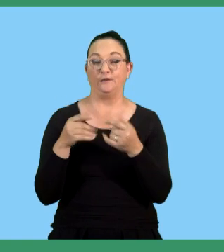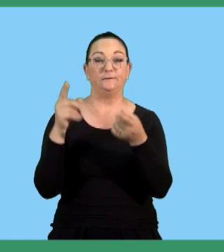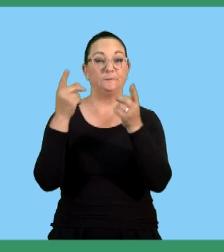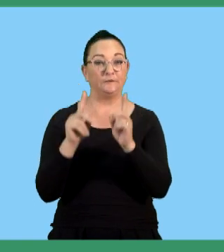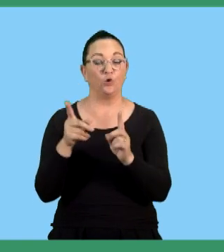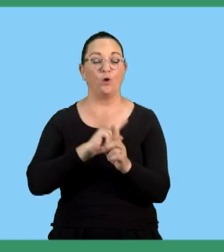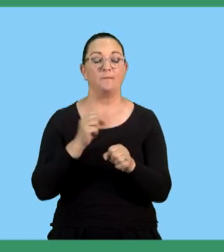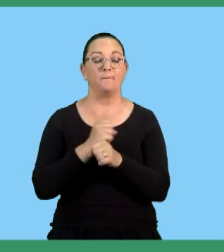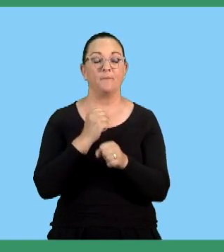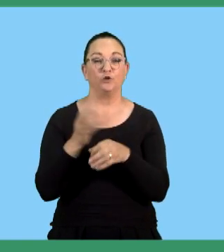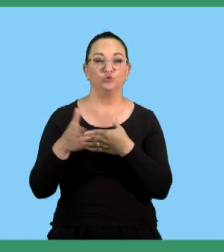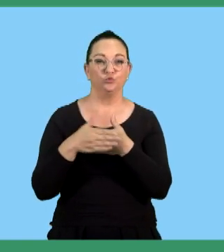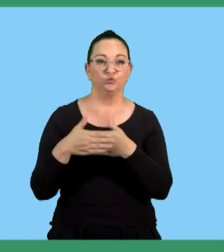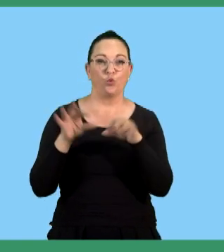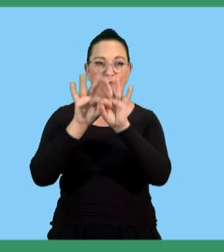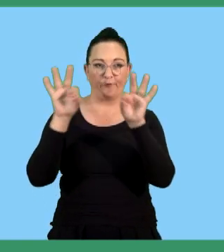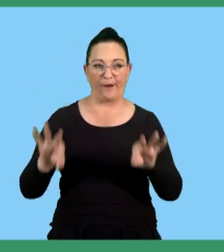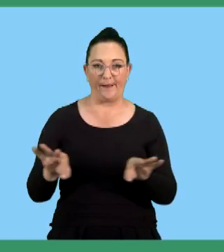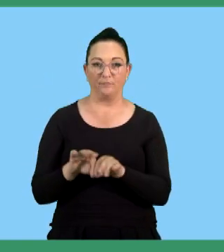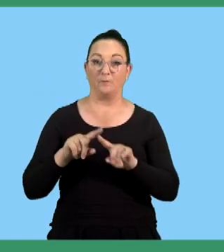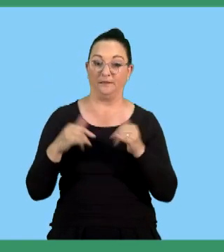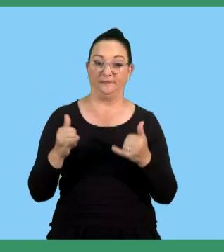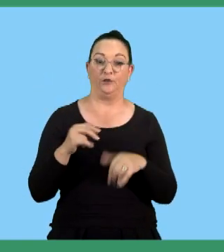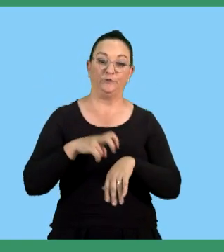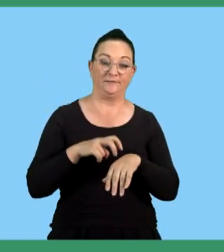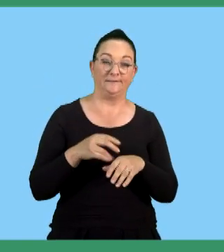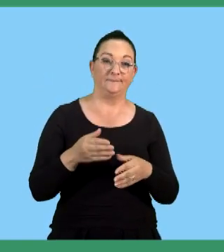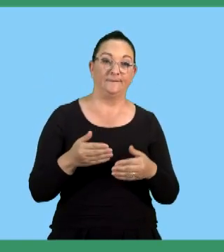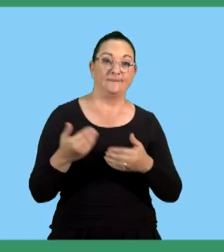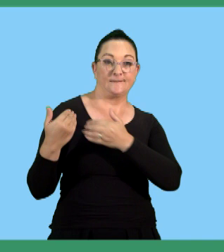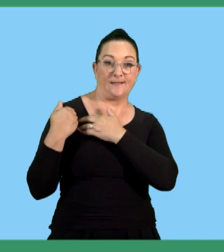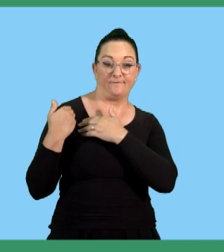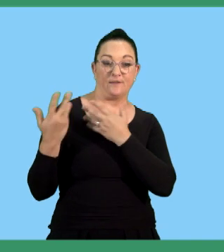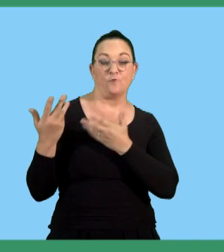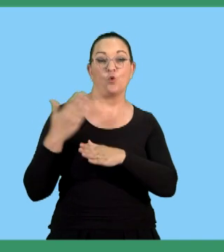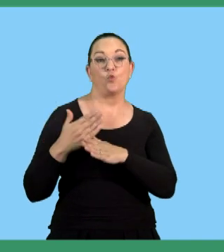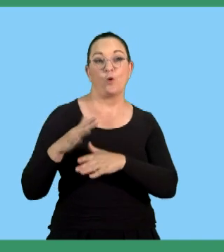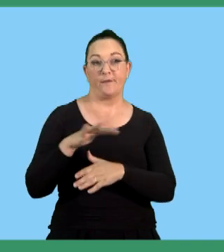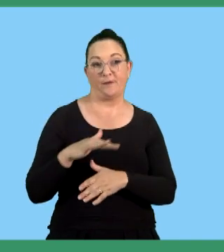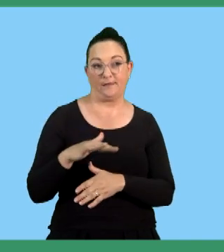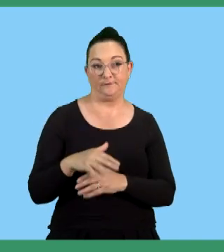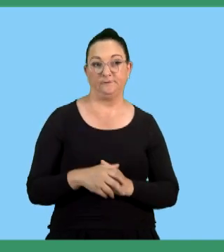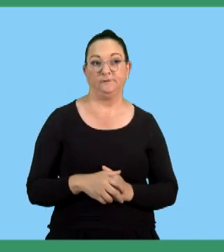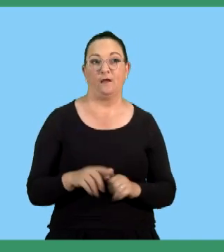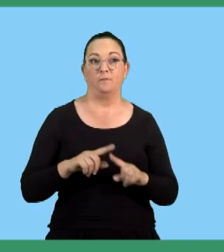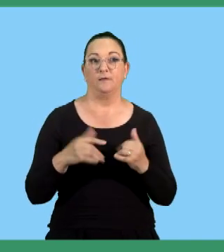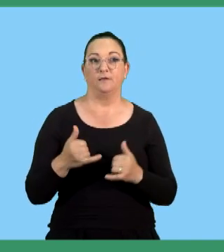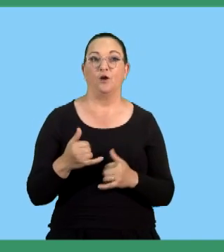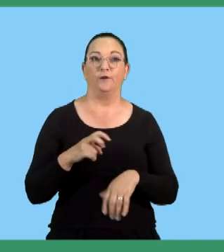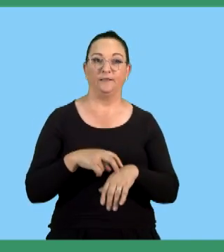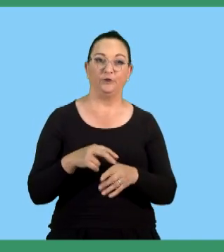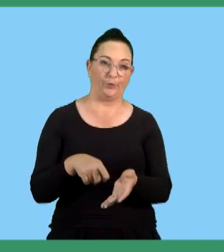frames. PM promotes safety in the workplace by allowing employees who are injured while on duty to claim for